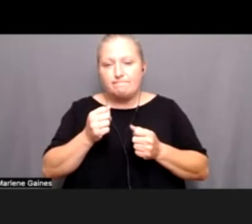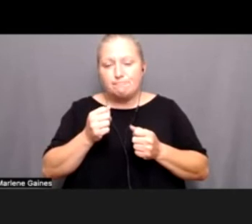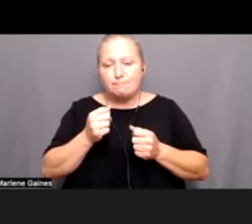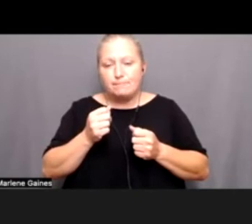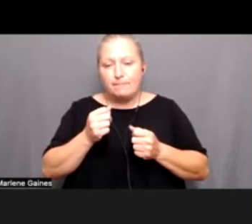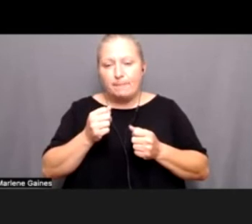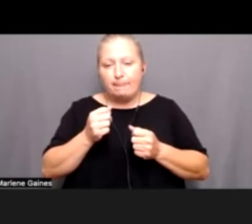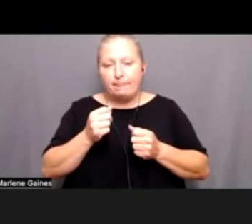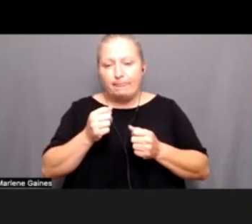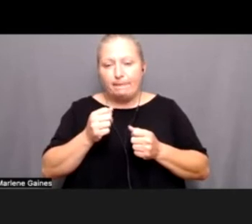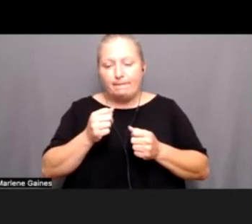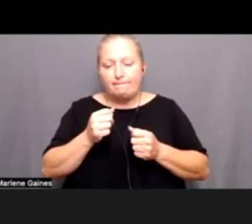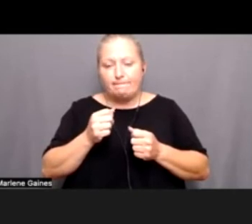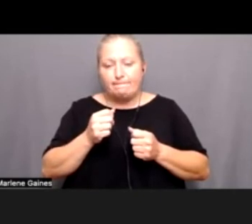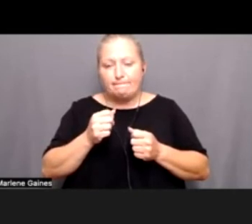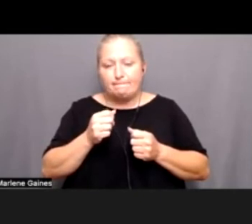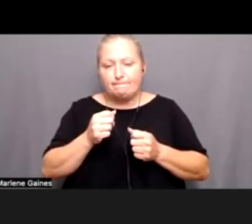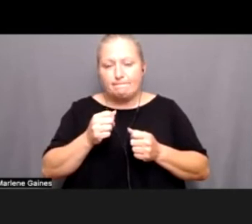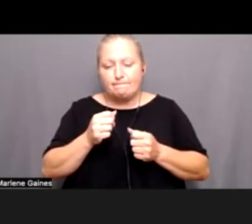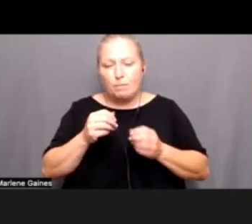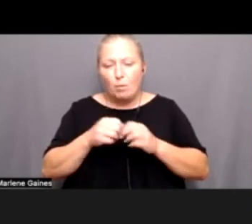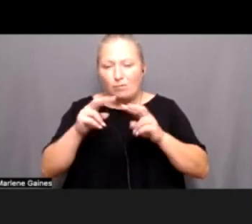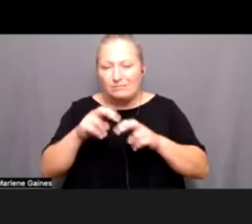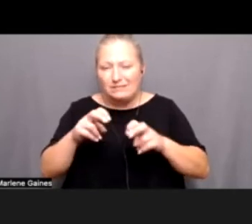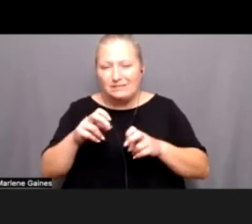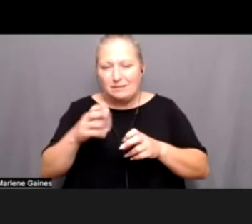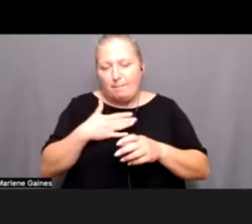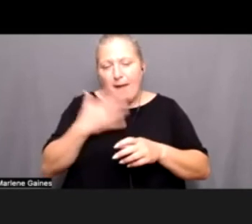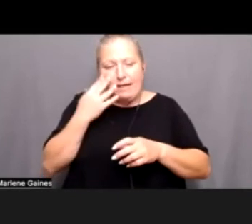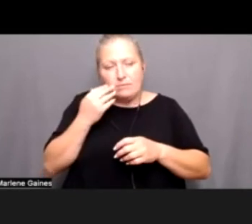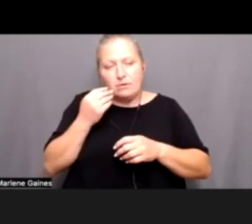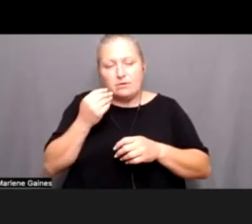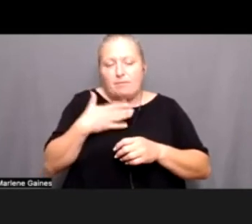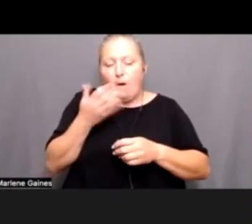I think it's like come up for me because my experience with my own son with